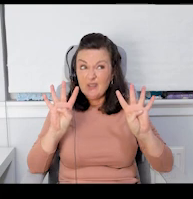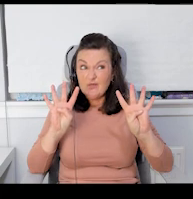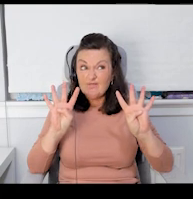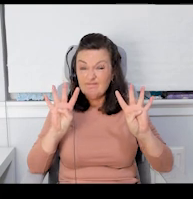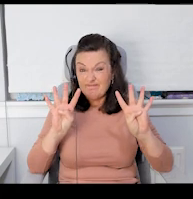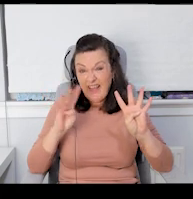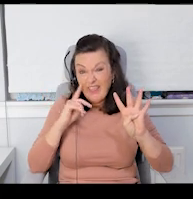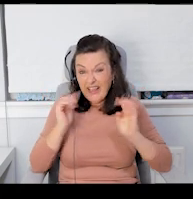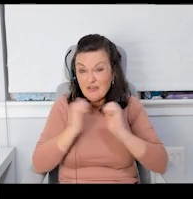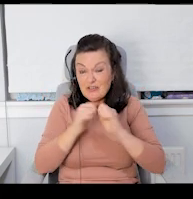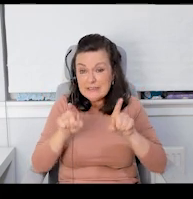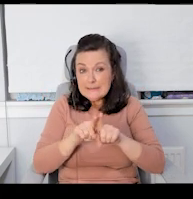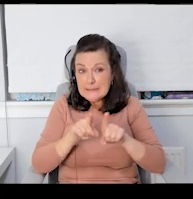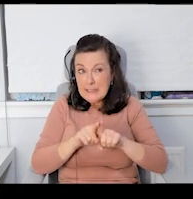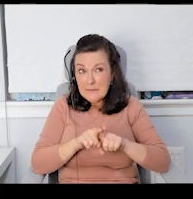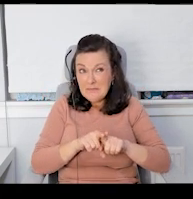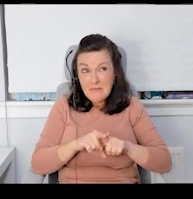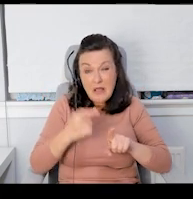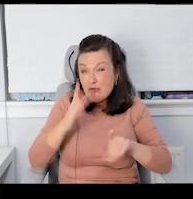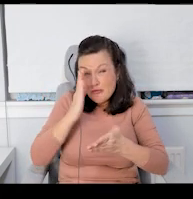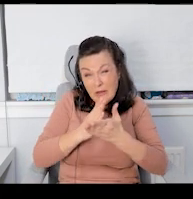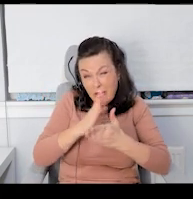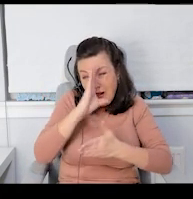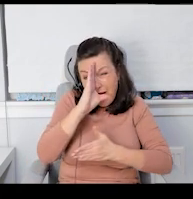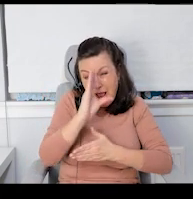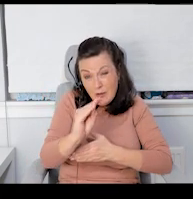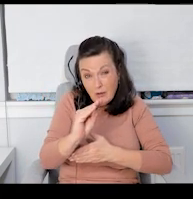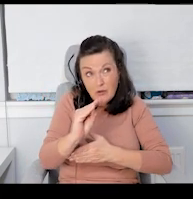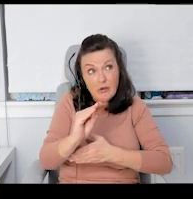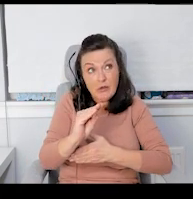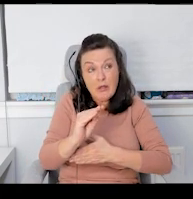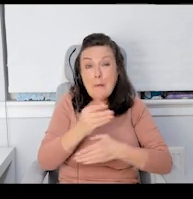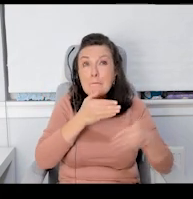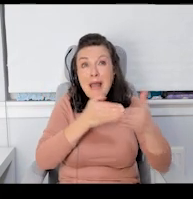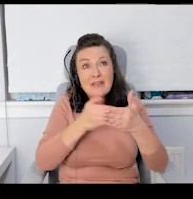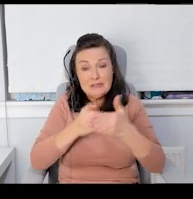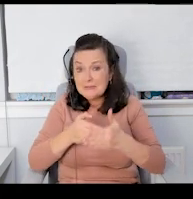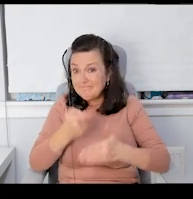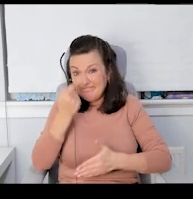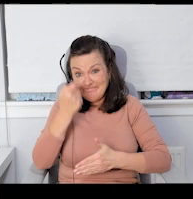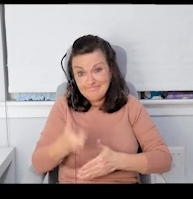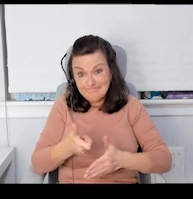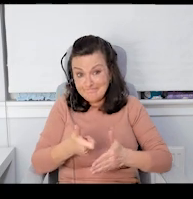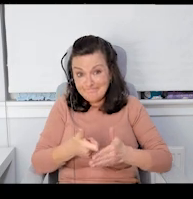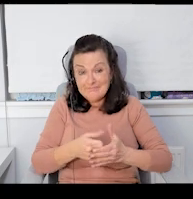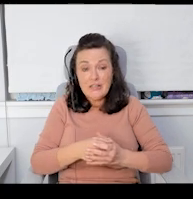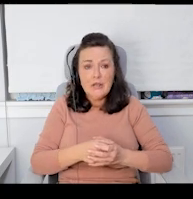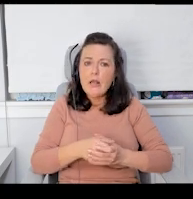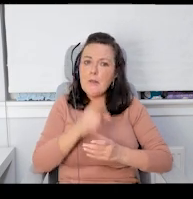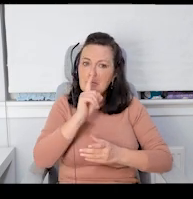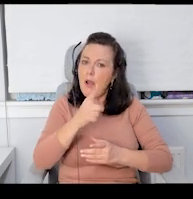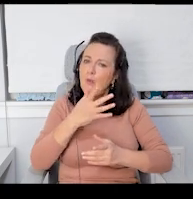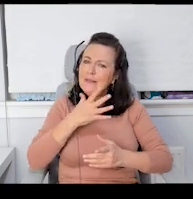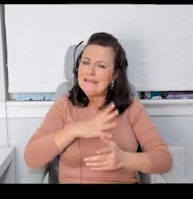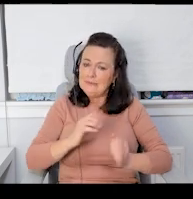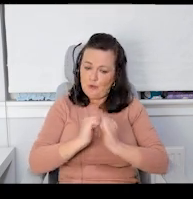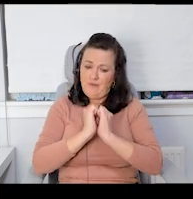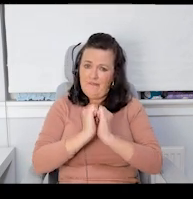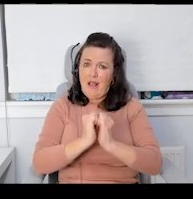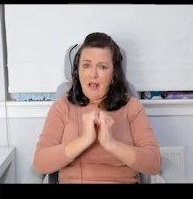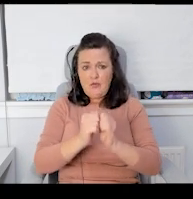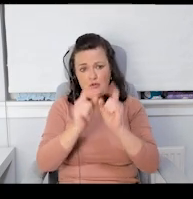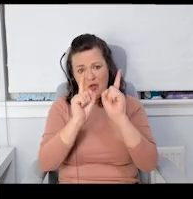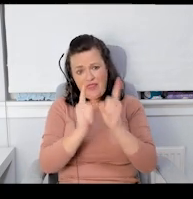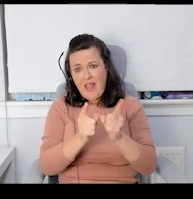made a barrier big enough yet that doesn't make this worthwhile. There are various structures that have maybe come up already. You know, that column